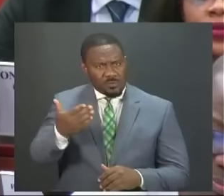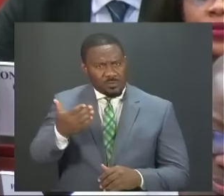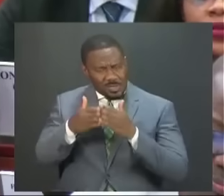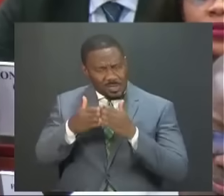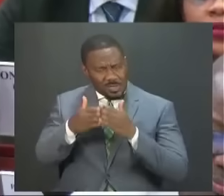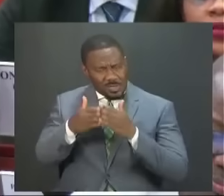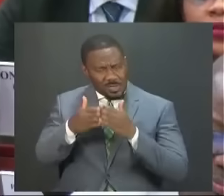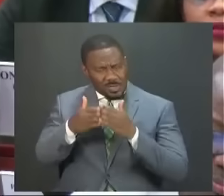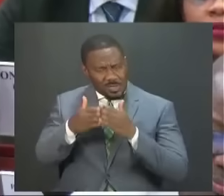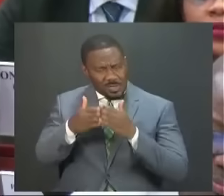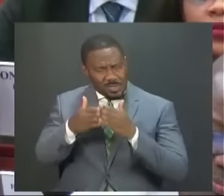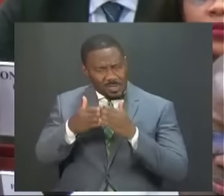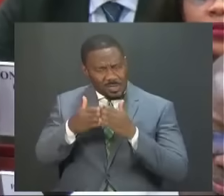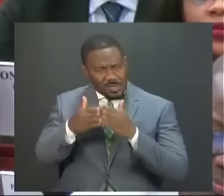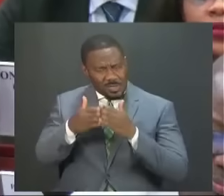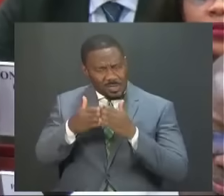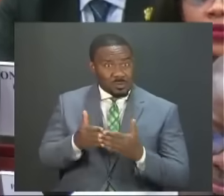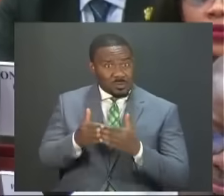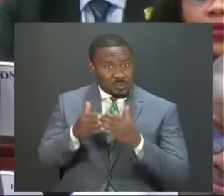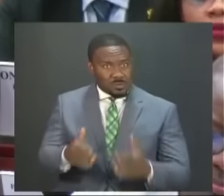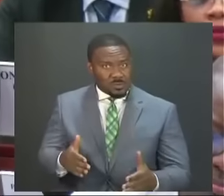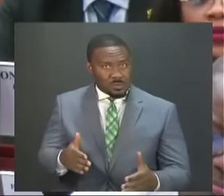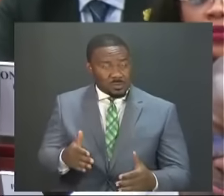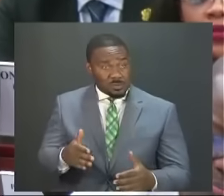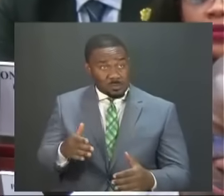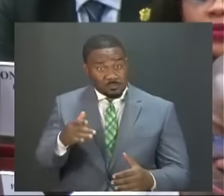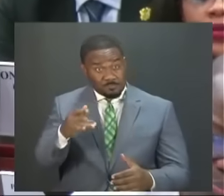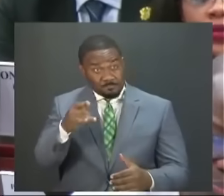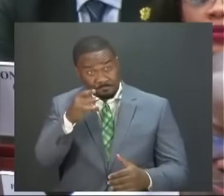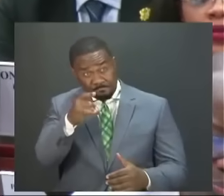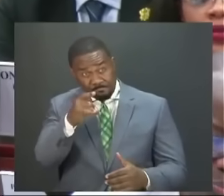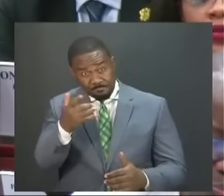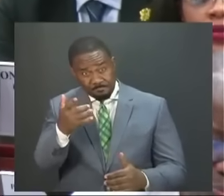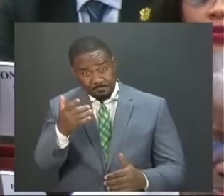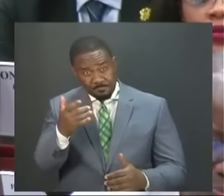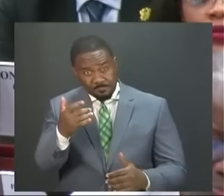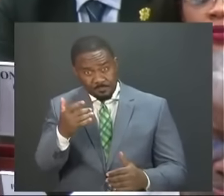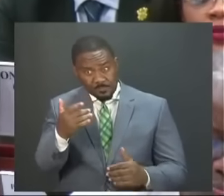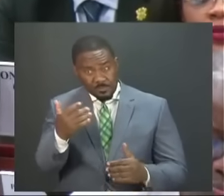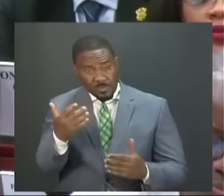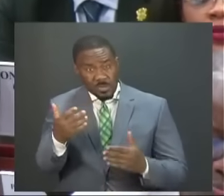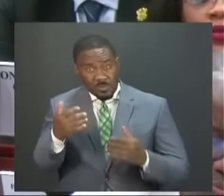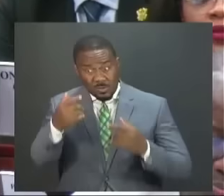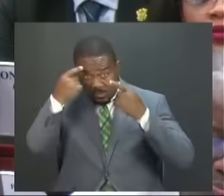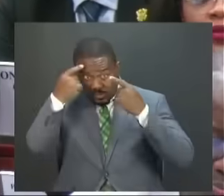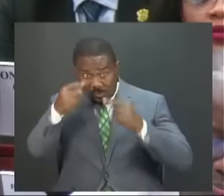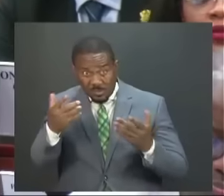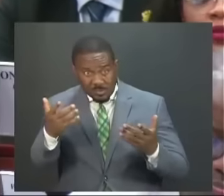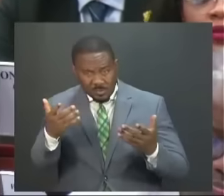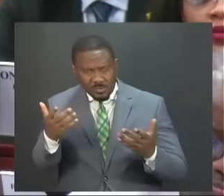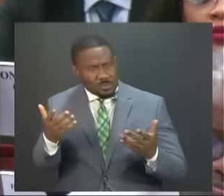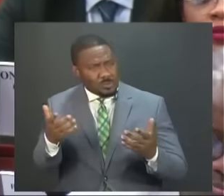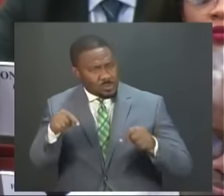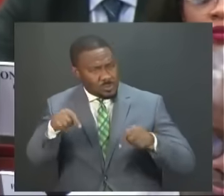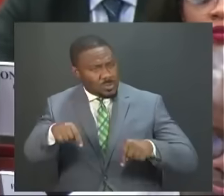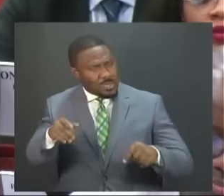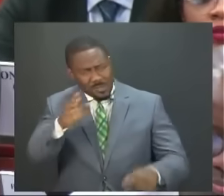do. Mr. Speaker, do you remember what is happening today has ever happened in this chamber?